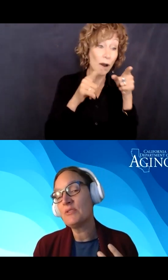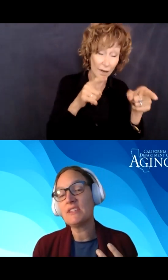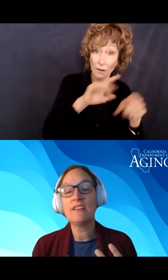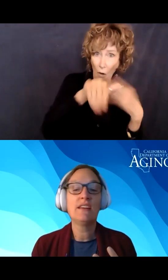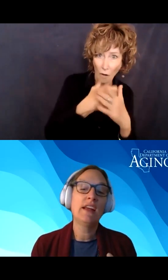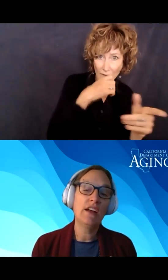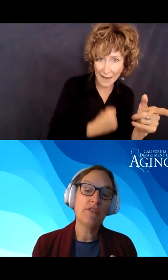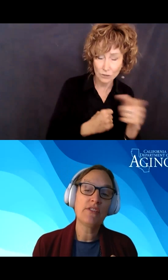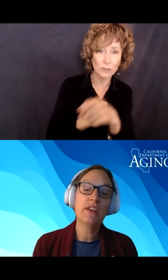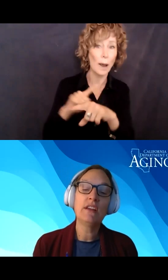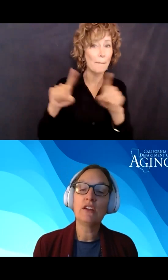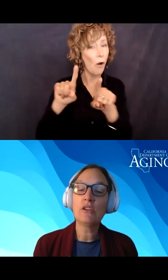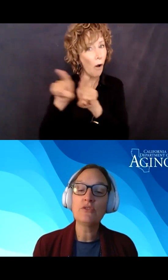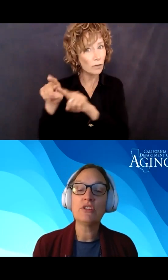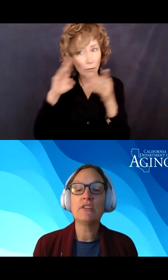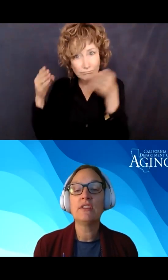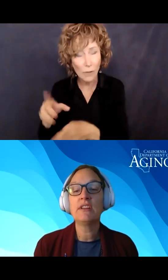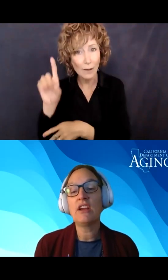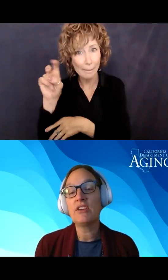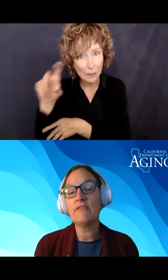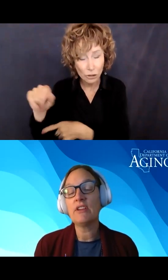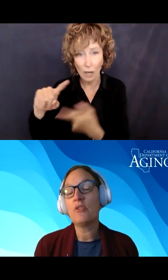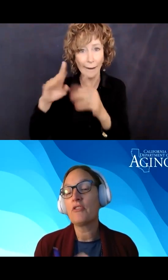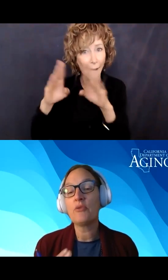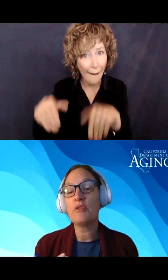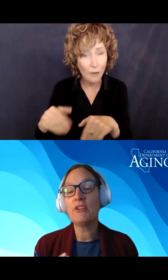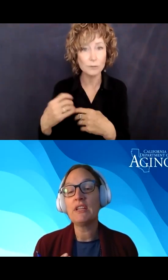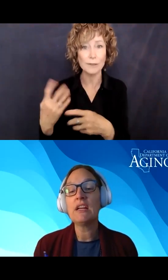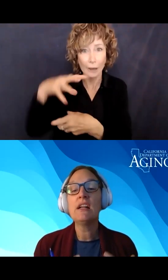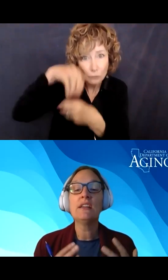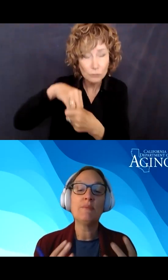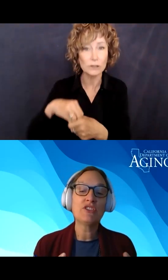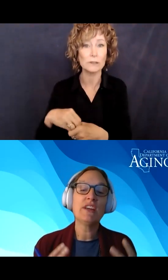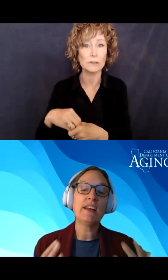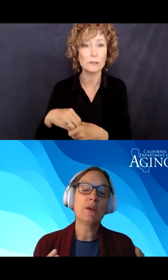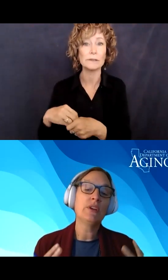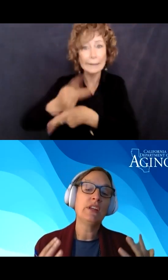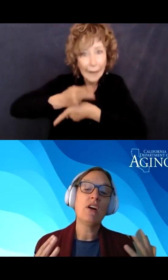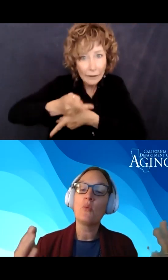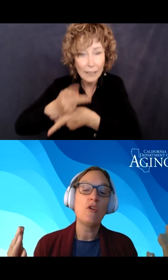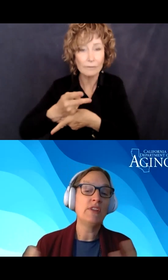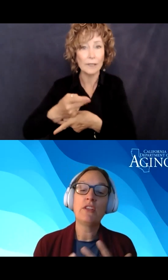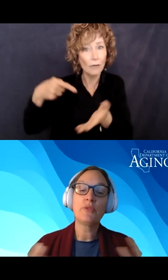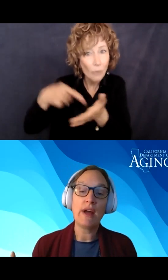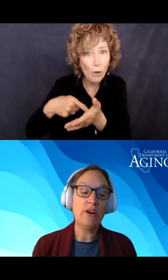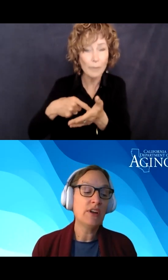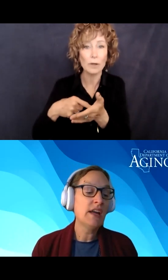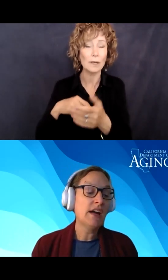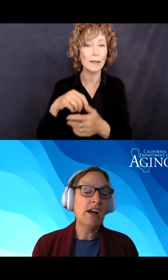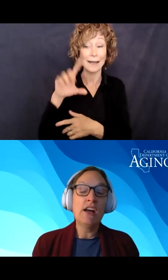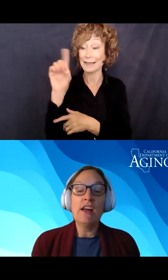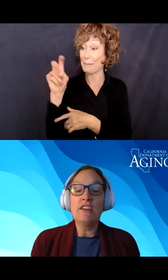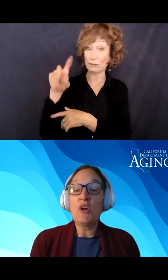it's housing, health, inclusion, caregiving, or affordability. Dementia and equity are woven